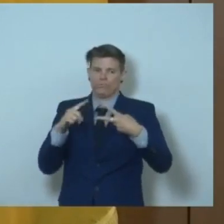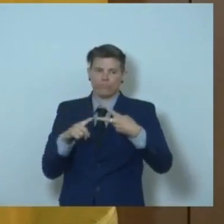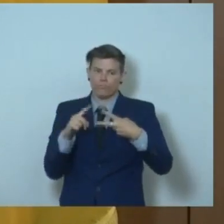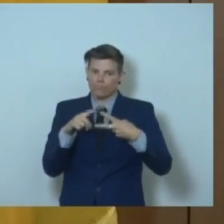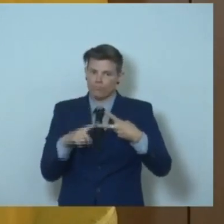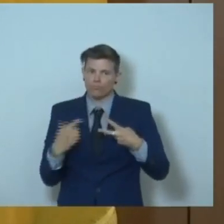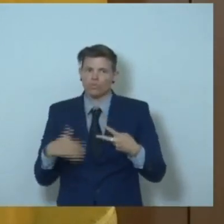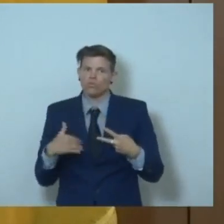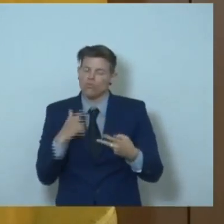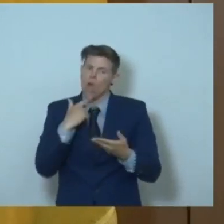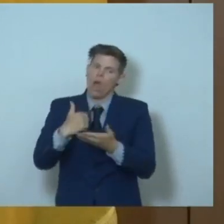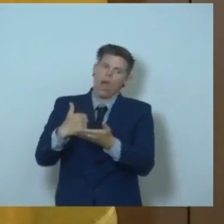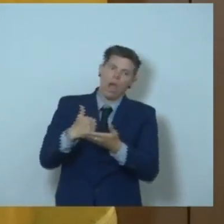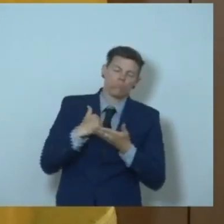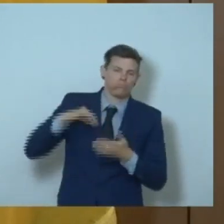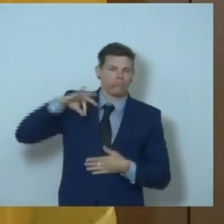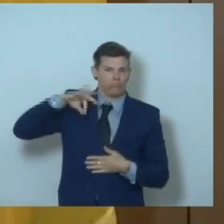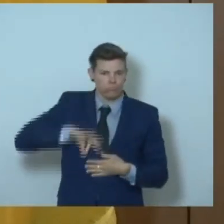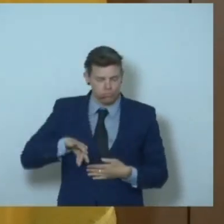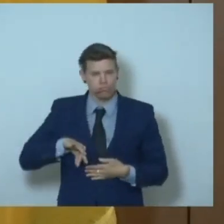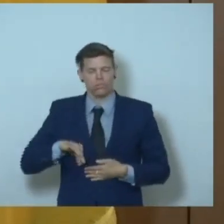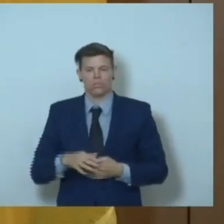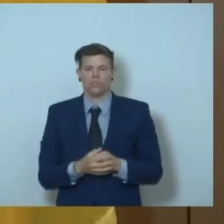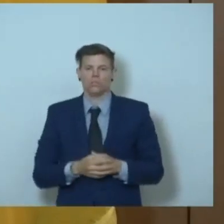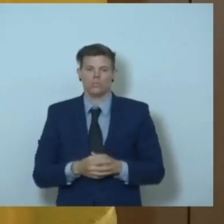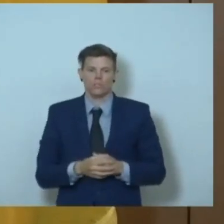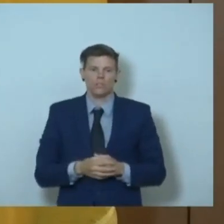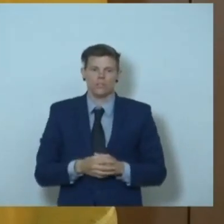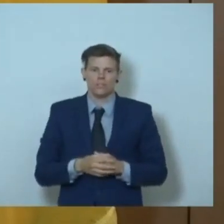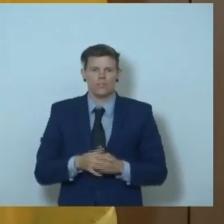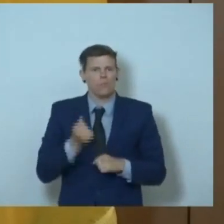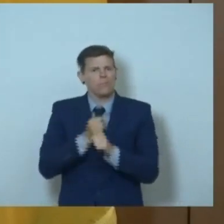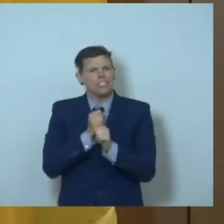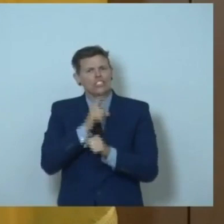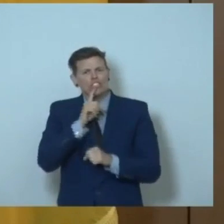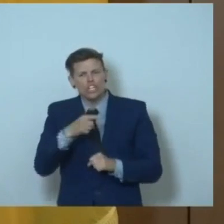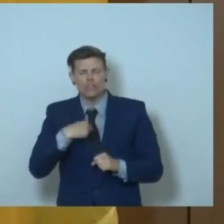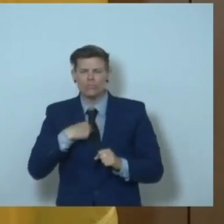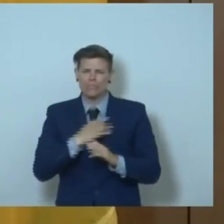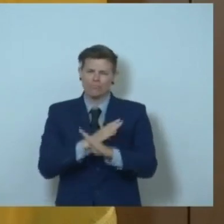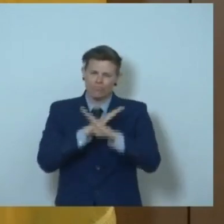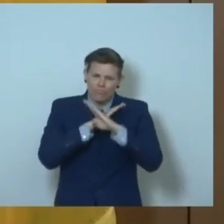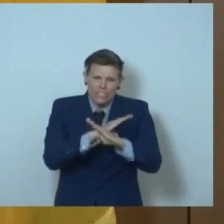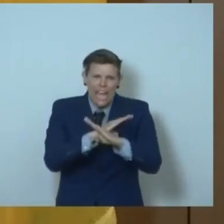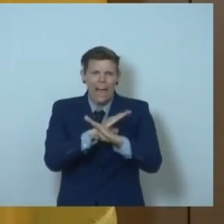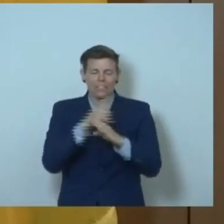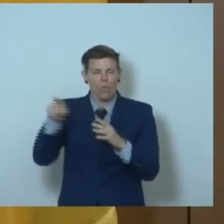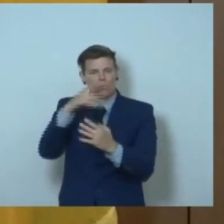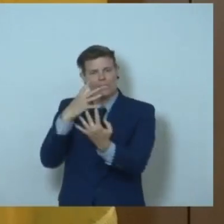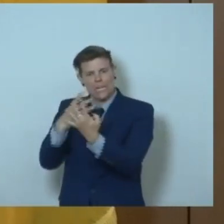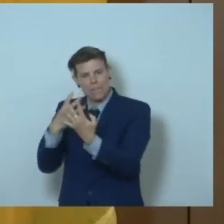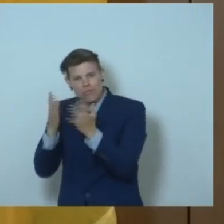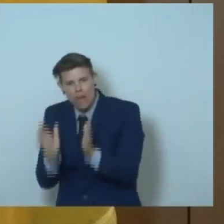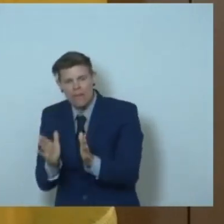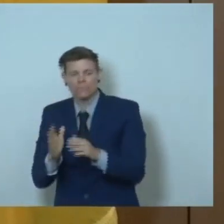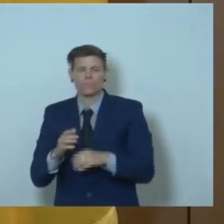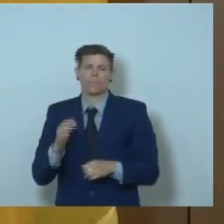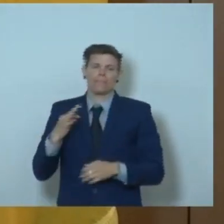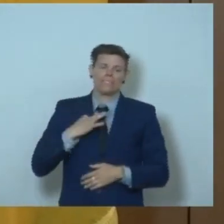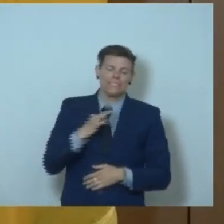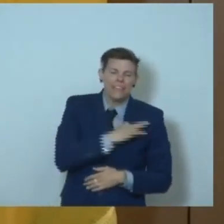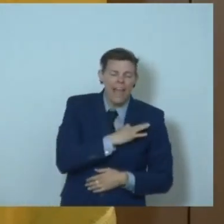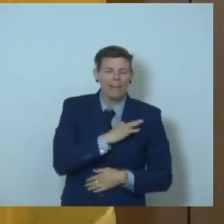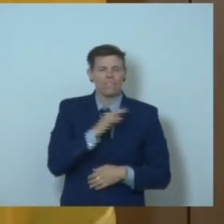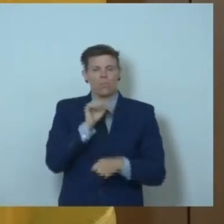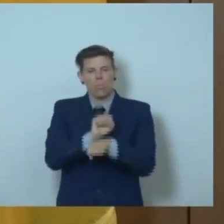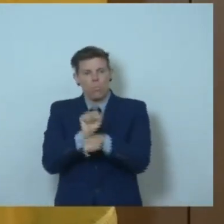think, incredibly useful in making sure that we're protecting our inmate and corrections worker populations in